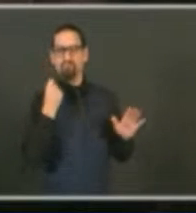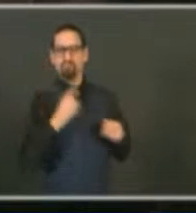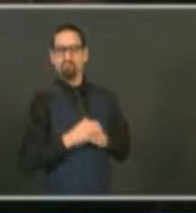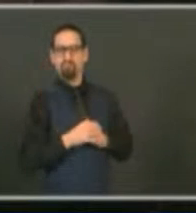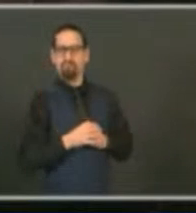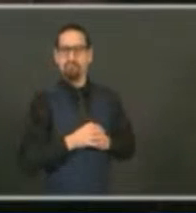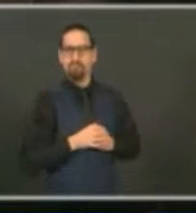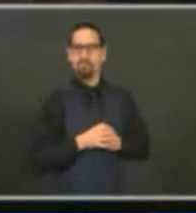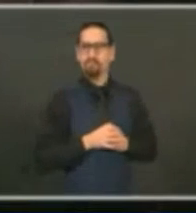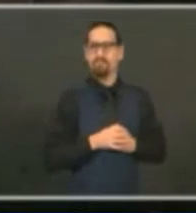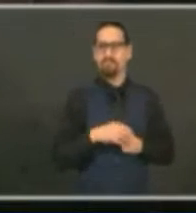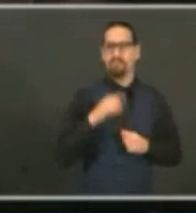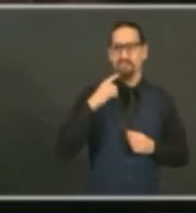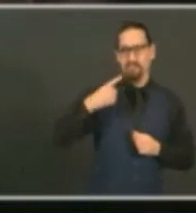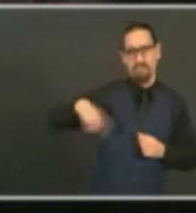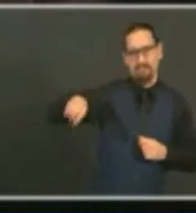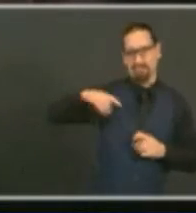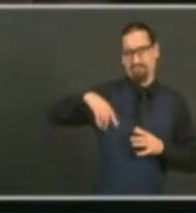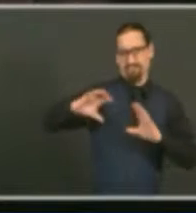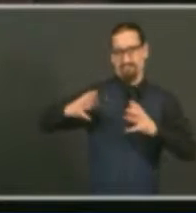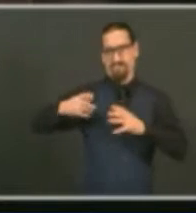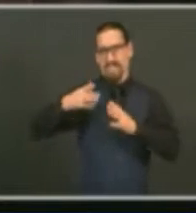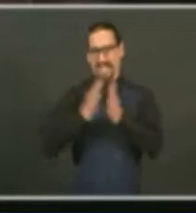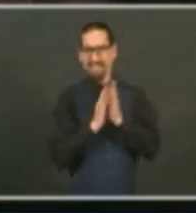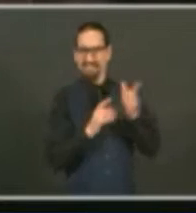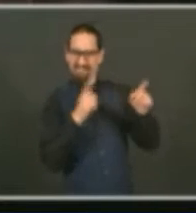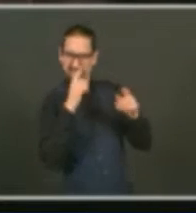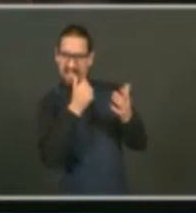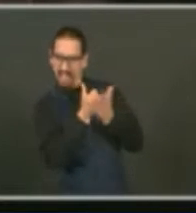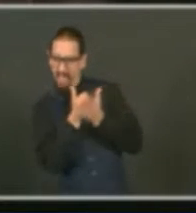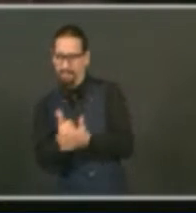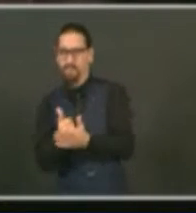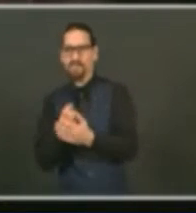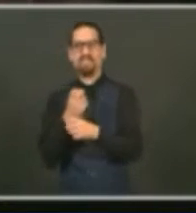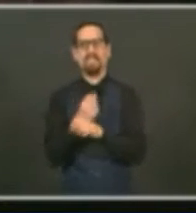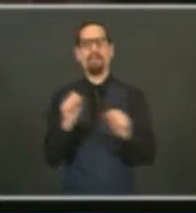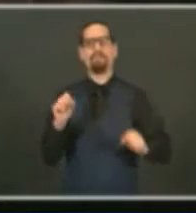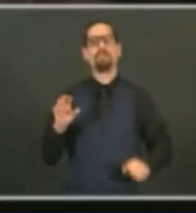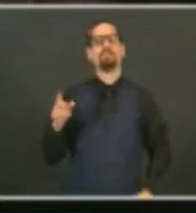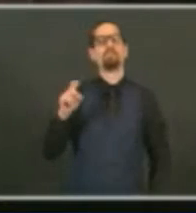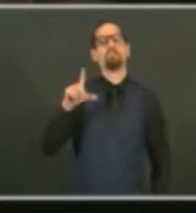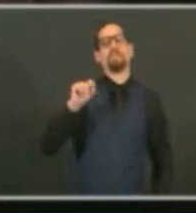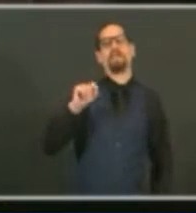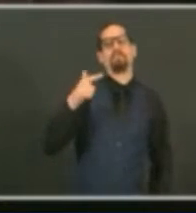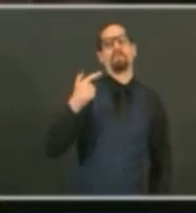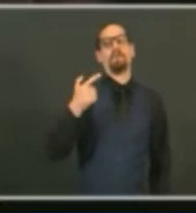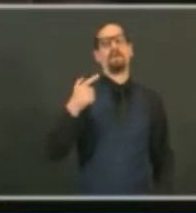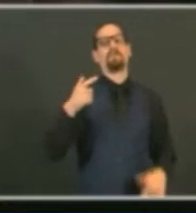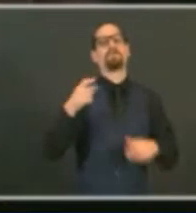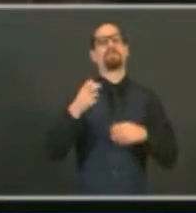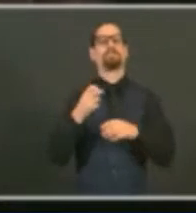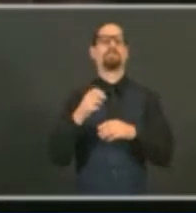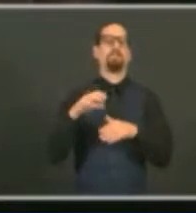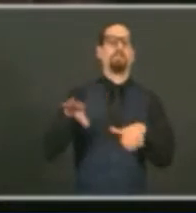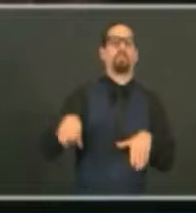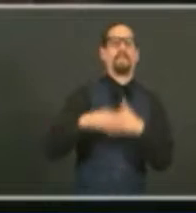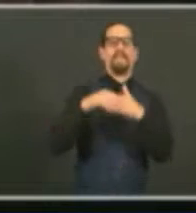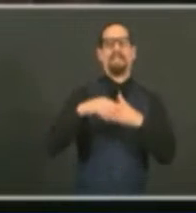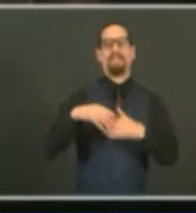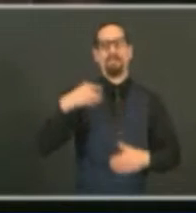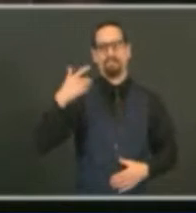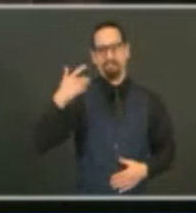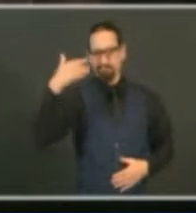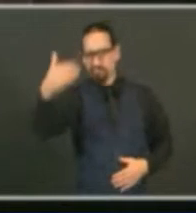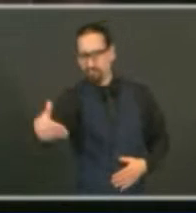are asking you to help save their 2021 season. So at some point, are you going to sit down? You've got